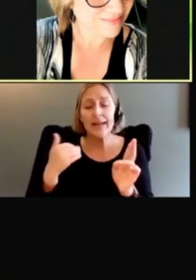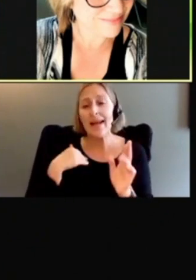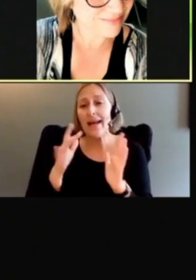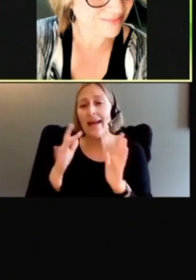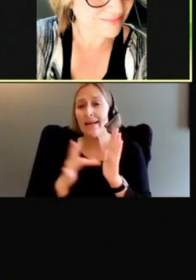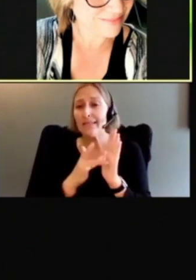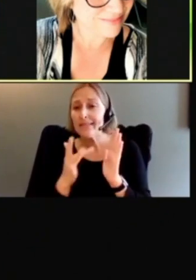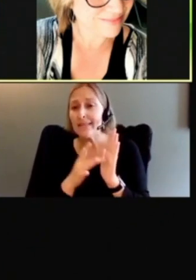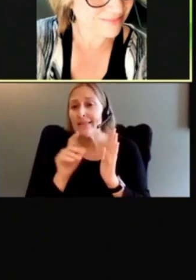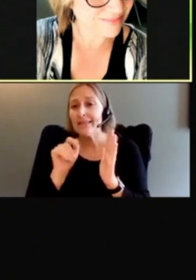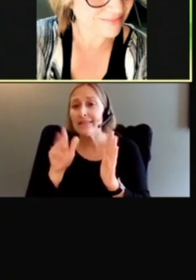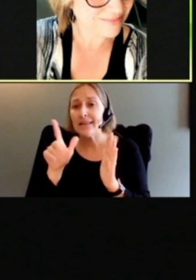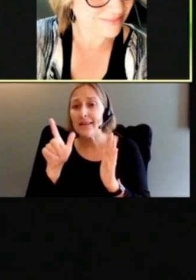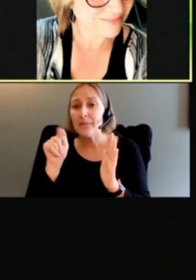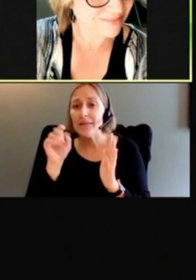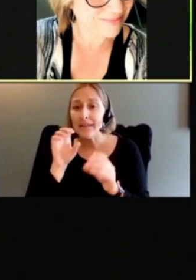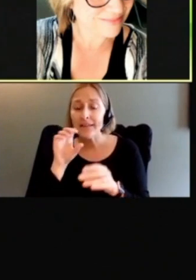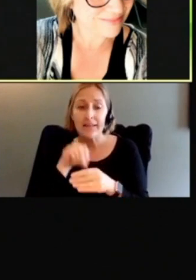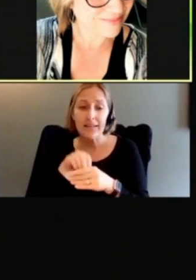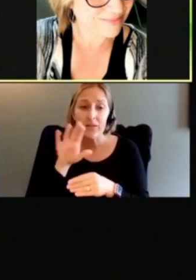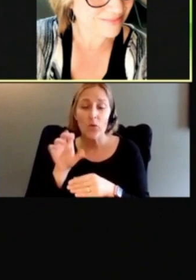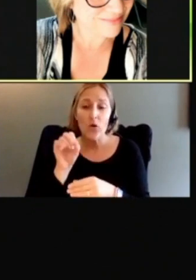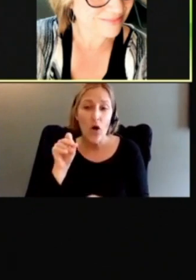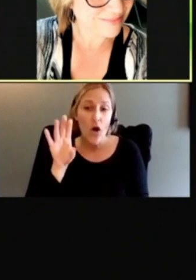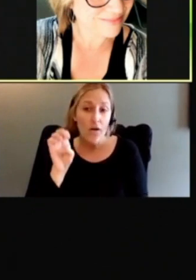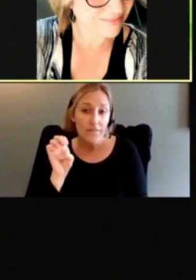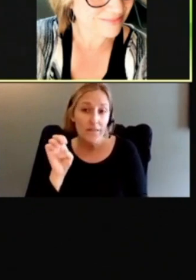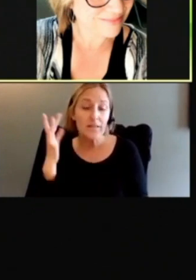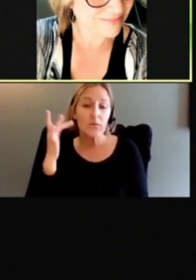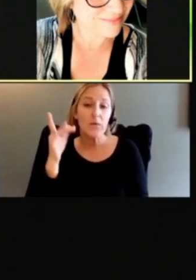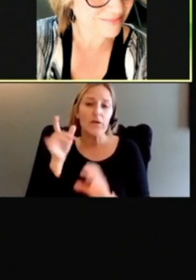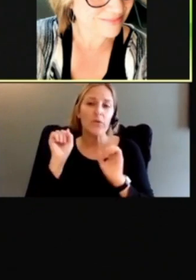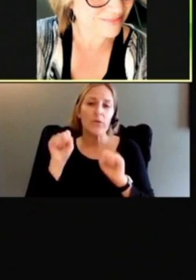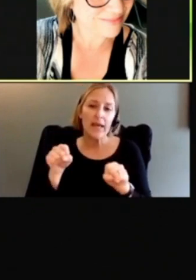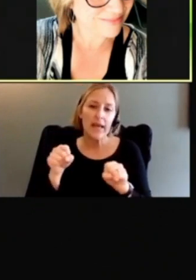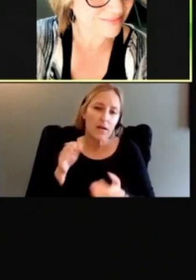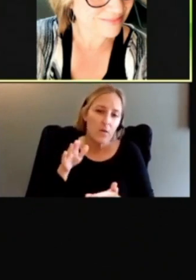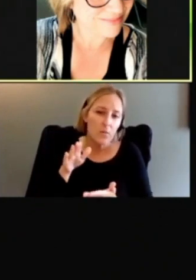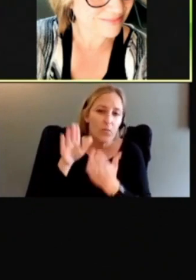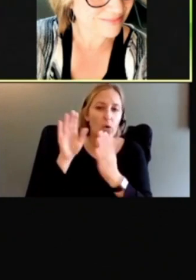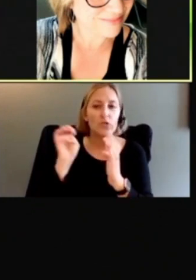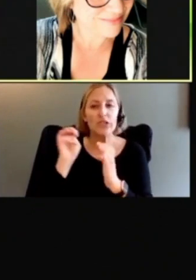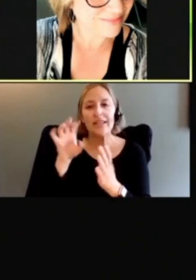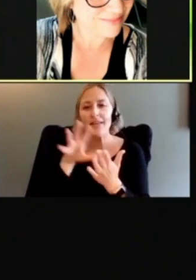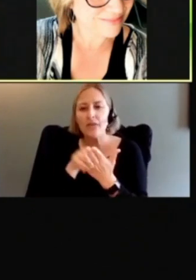office or your facility to approach e-learning from a more equitable place.